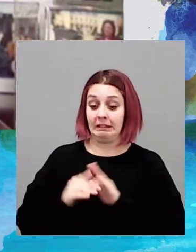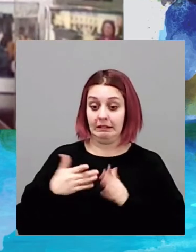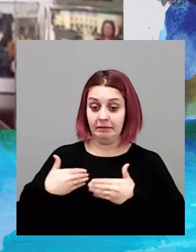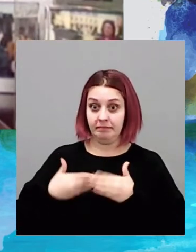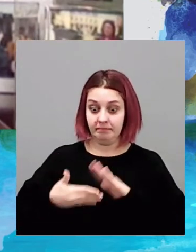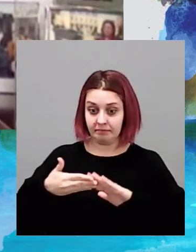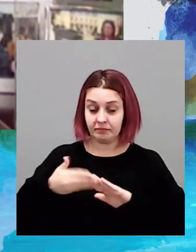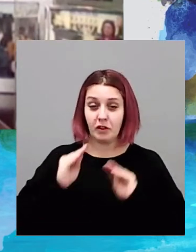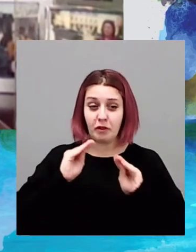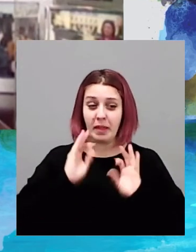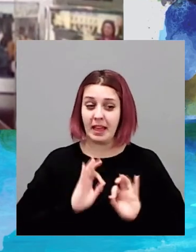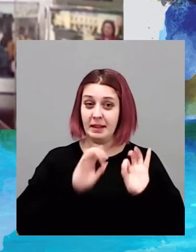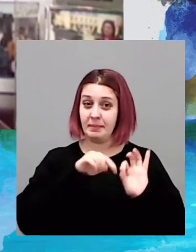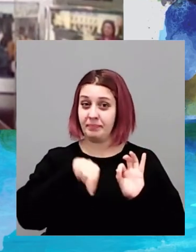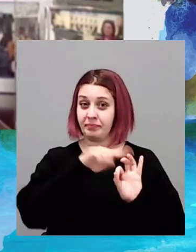skills,